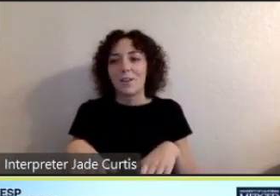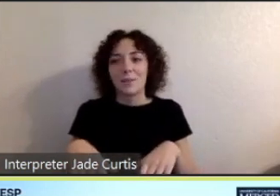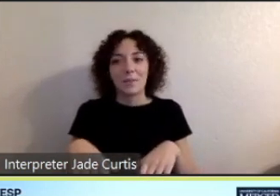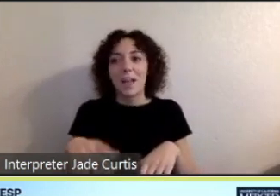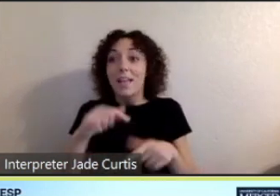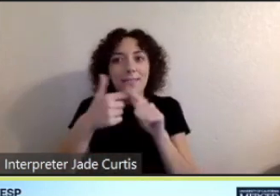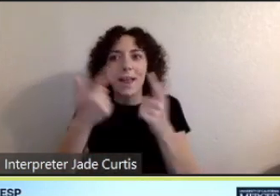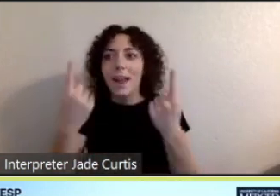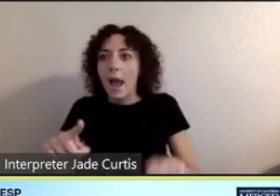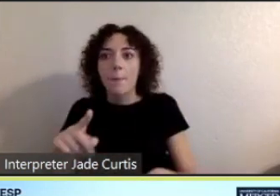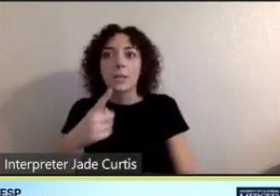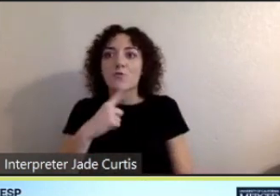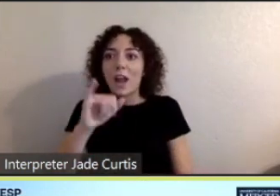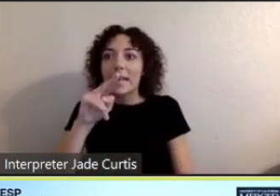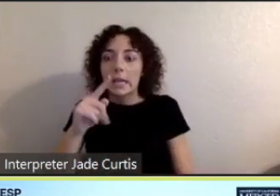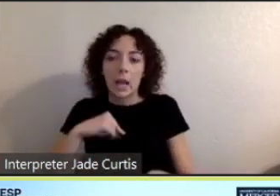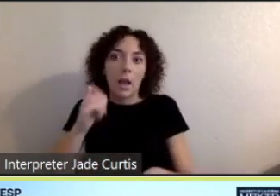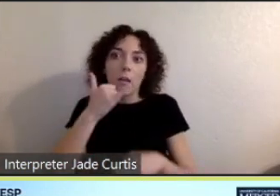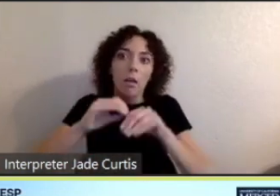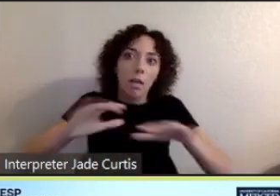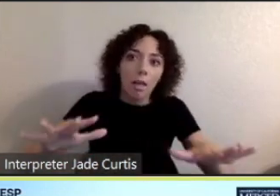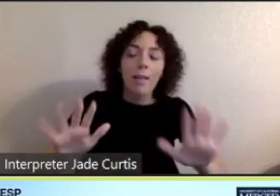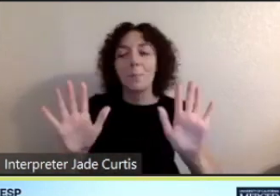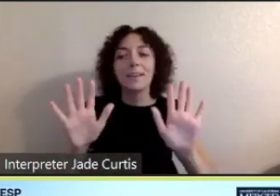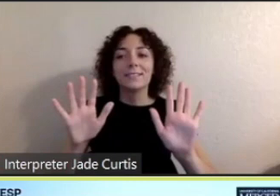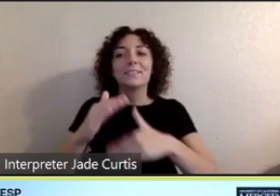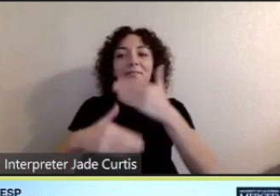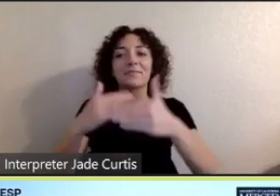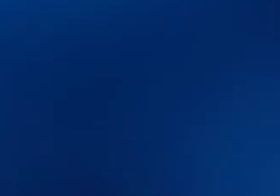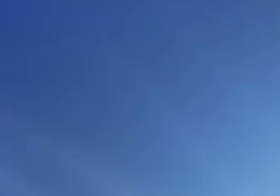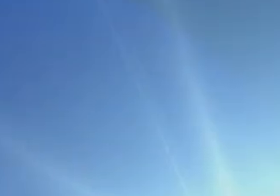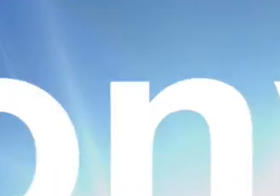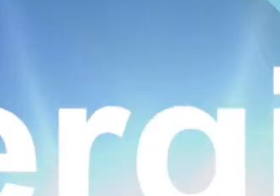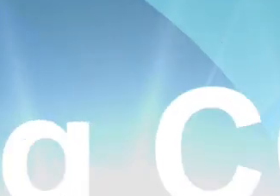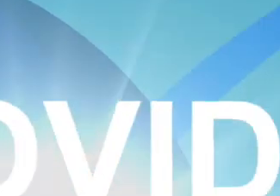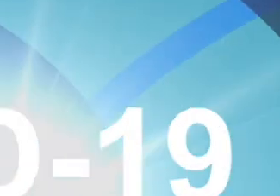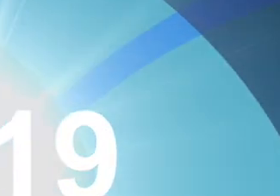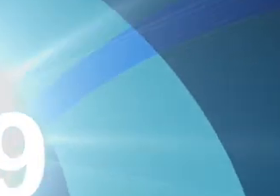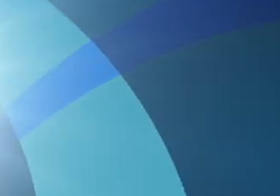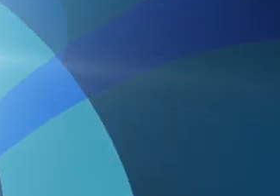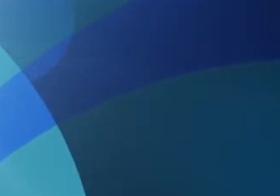it came out hopefully accessible to the public. Thank you for your attention.